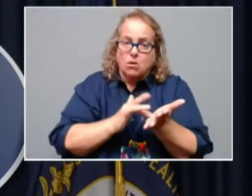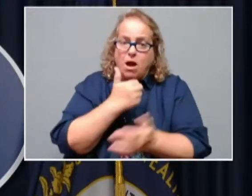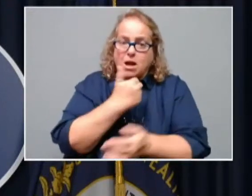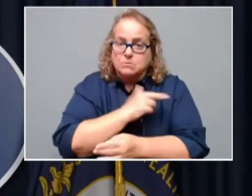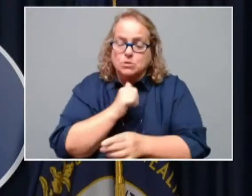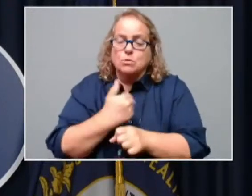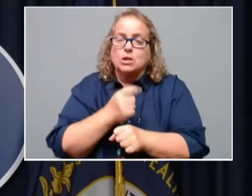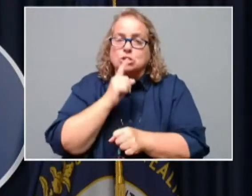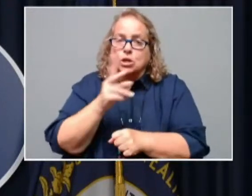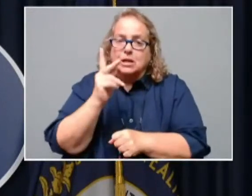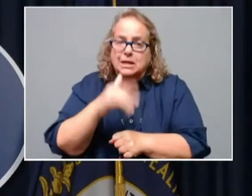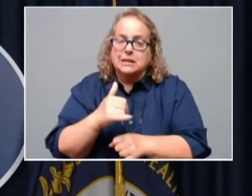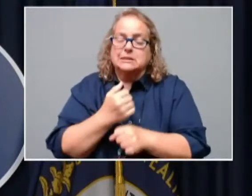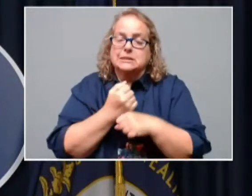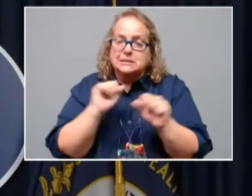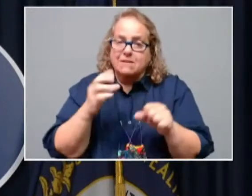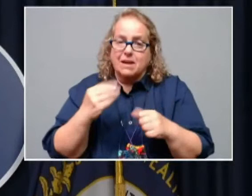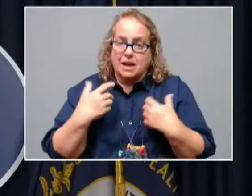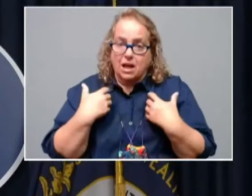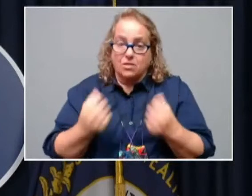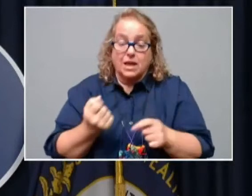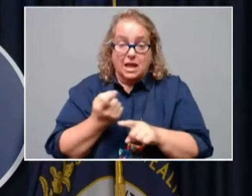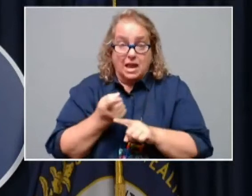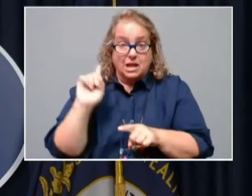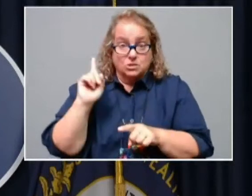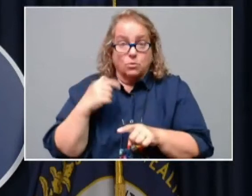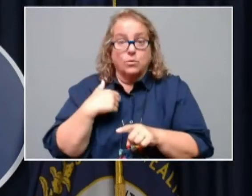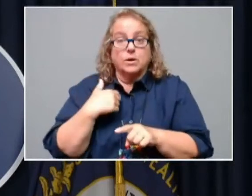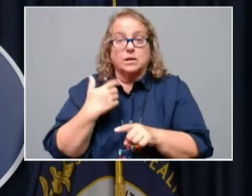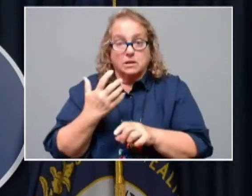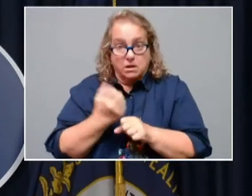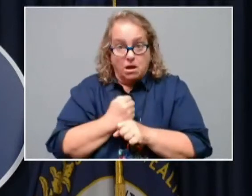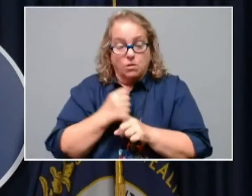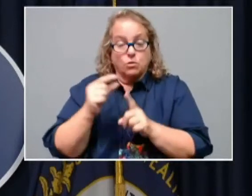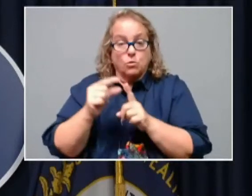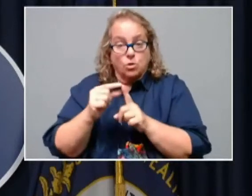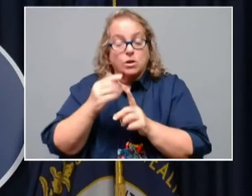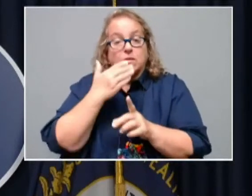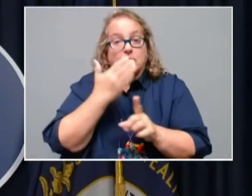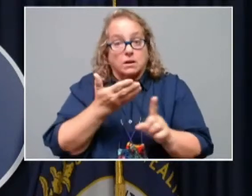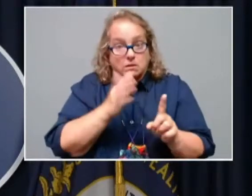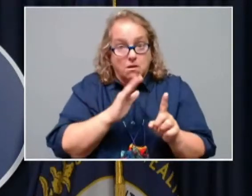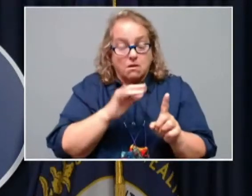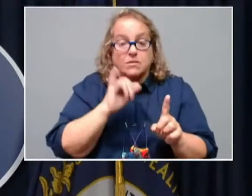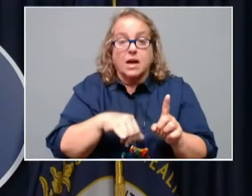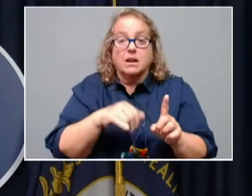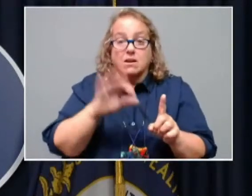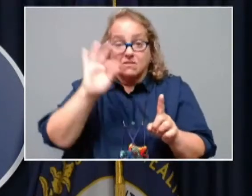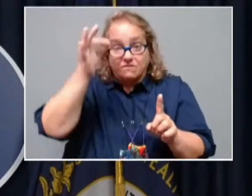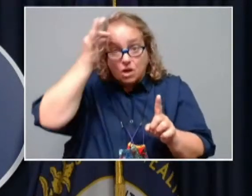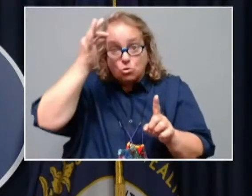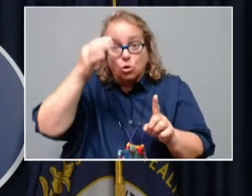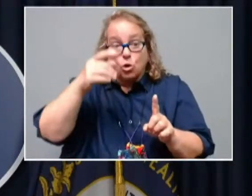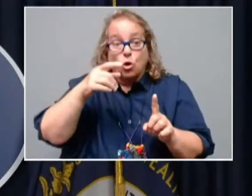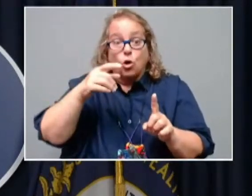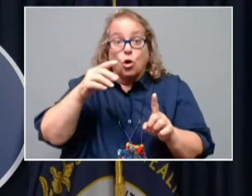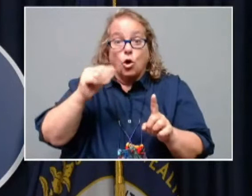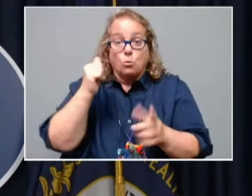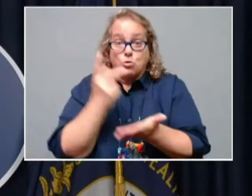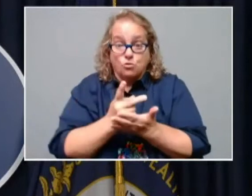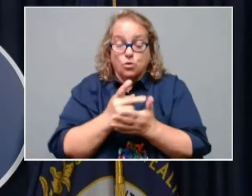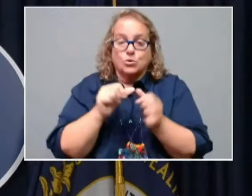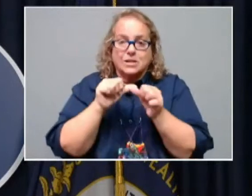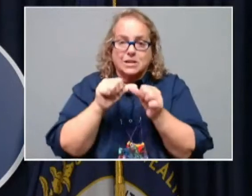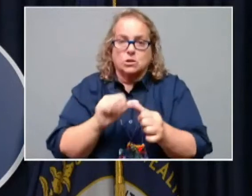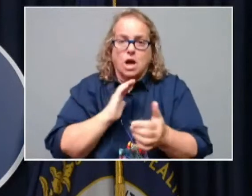and healthy. Last week, we also got the word, thank goodness, that federal approval to continue supporting our pandemic response